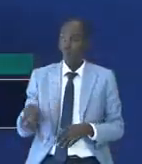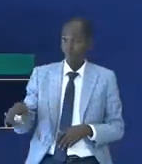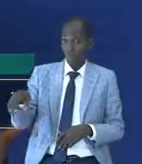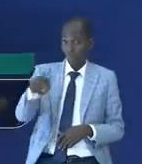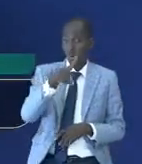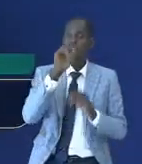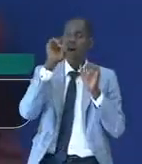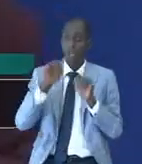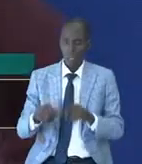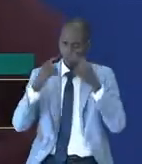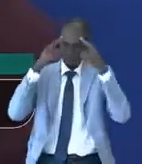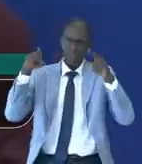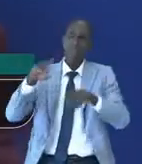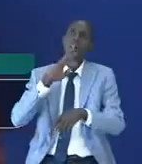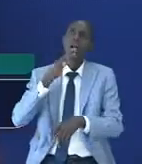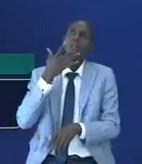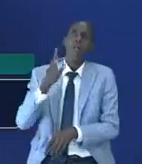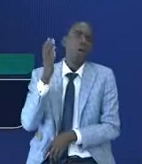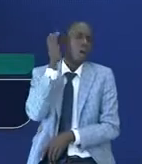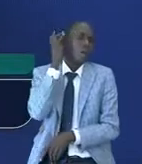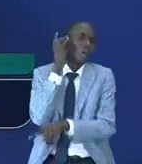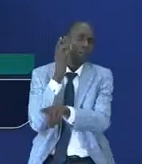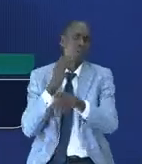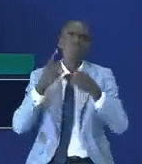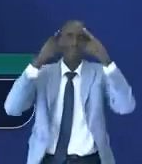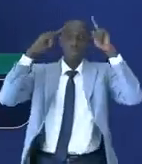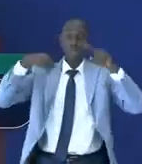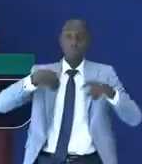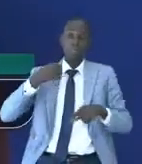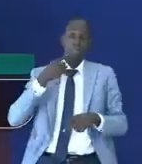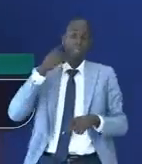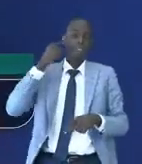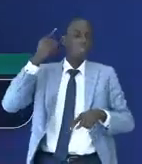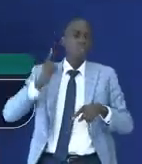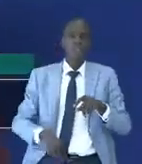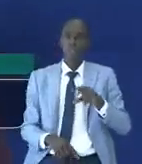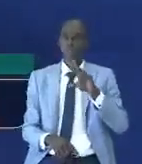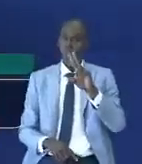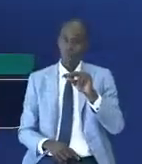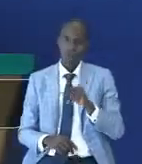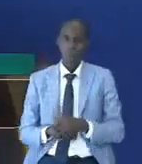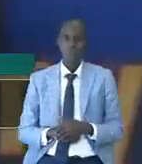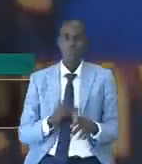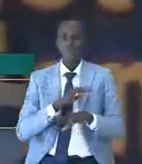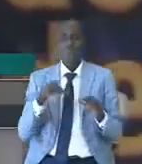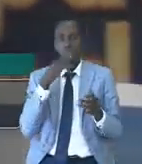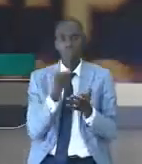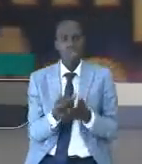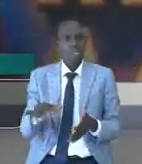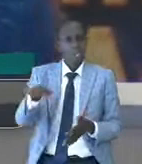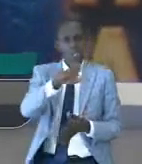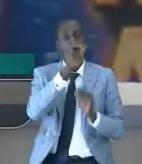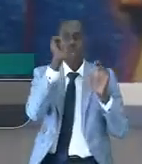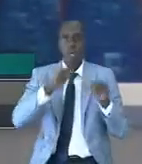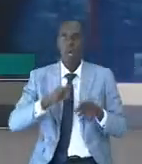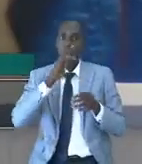it, but I cannot make it. Don't say, they can be clean, they can be